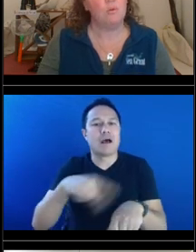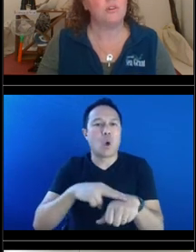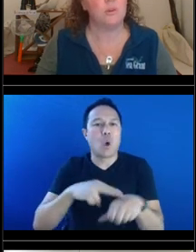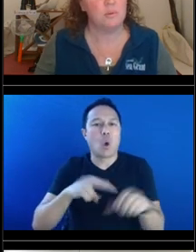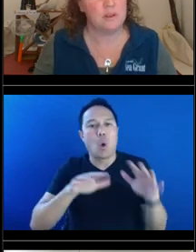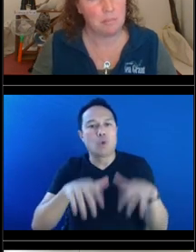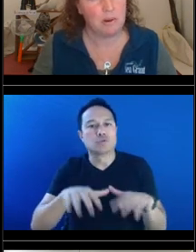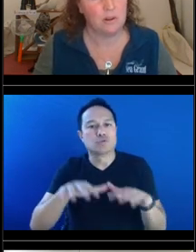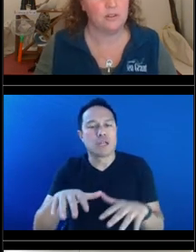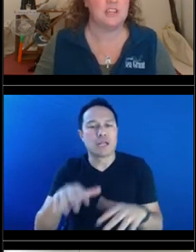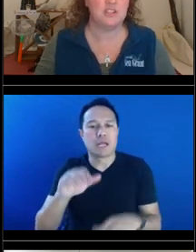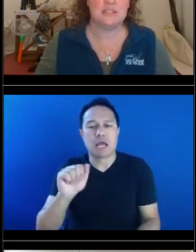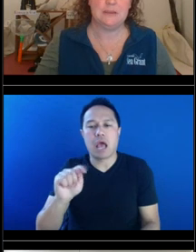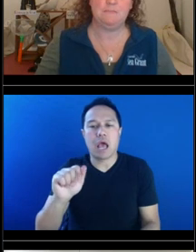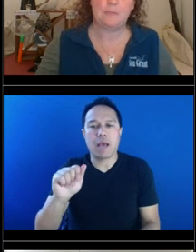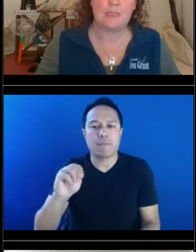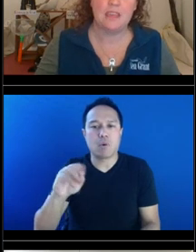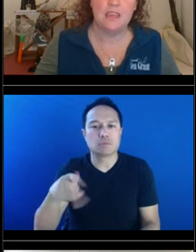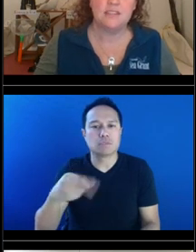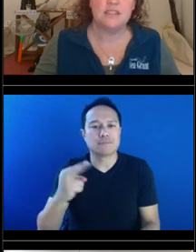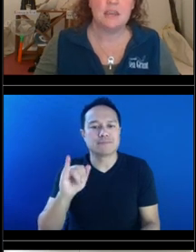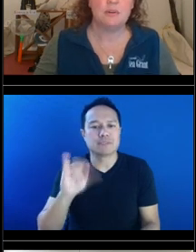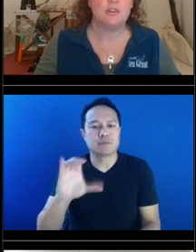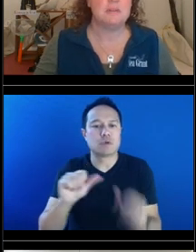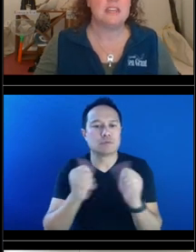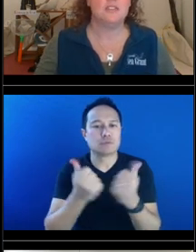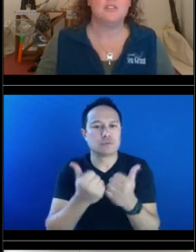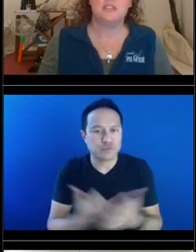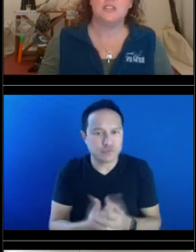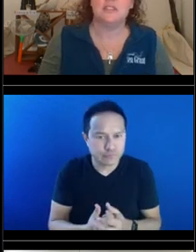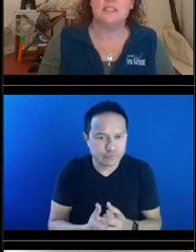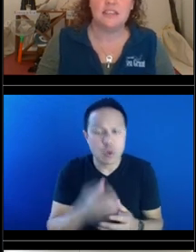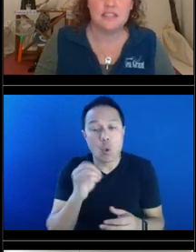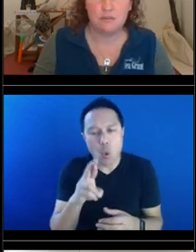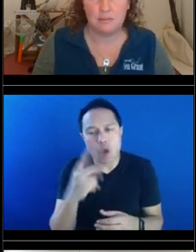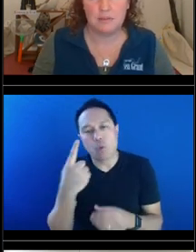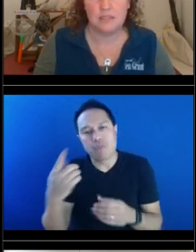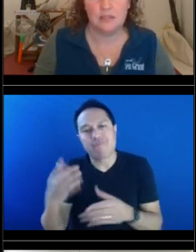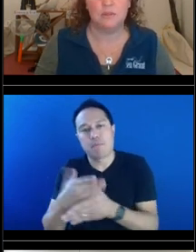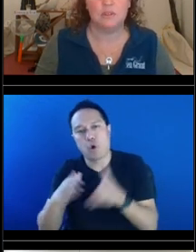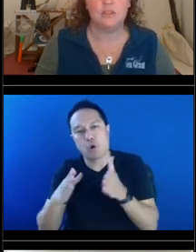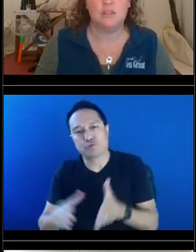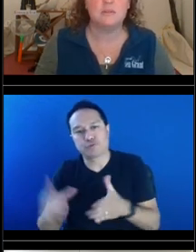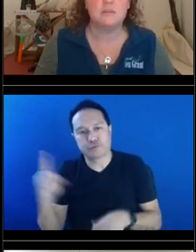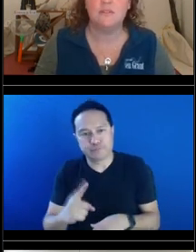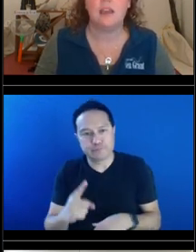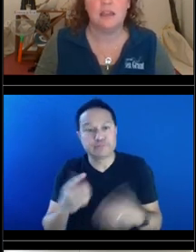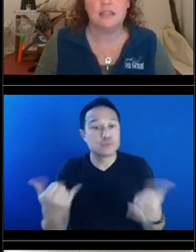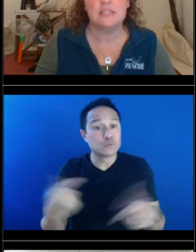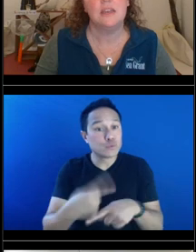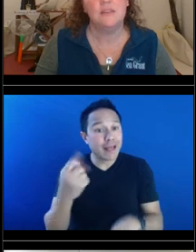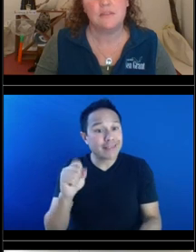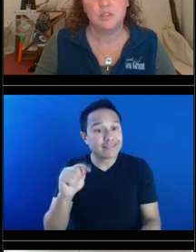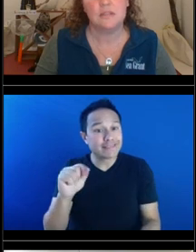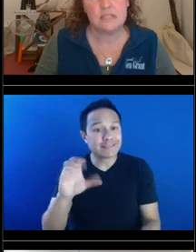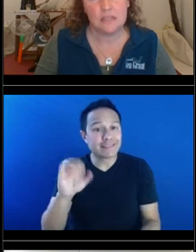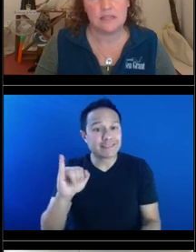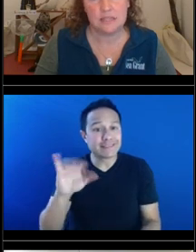Administration, or they're one of our partners, I should say. Today, we're going to be introducing you to Stacy Robinson with NOAA's Pacific